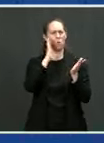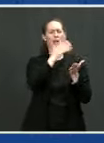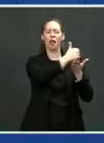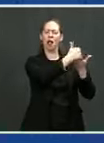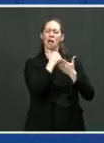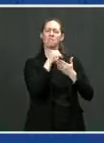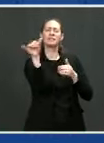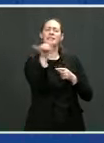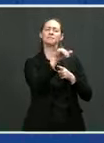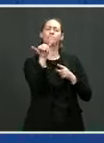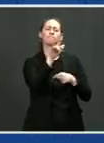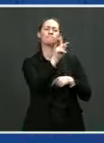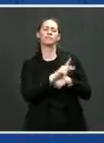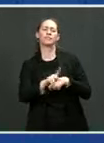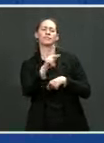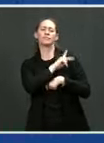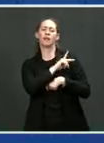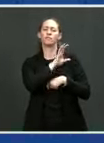always kept his word.